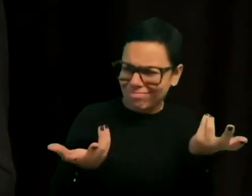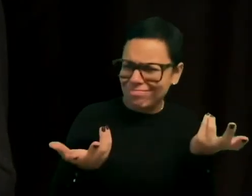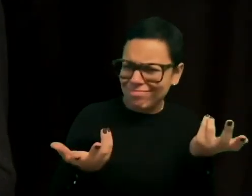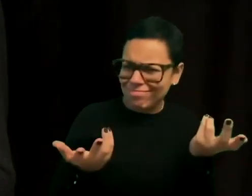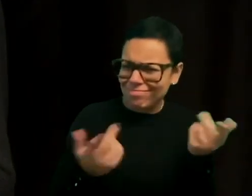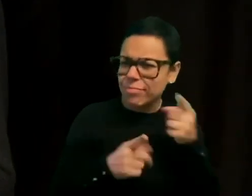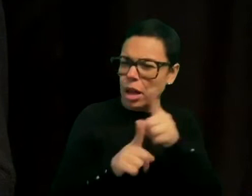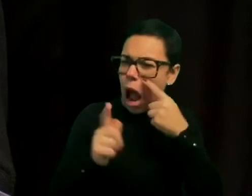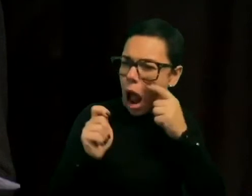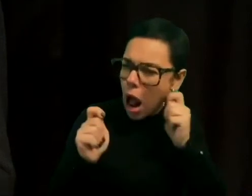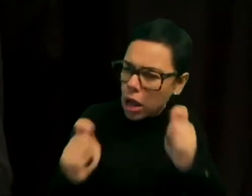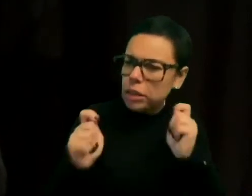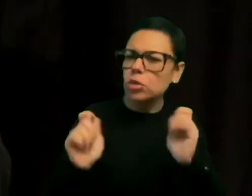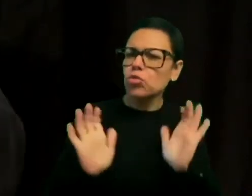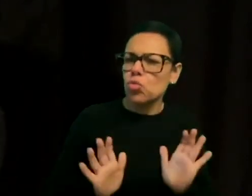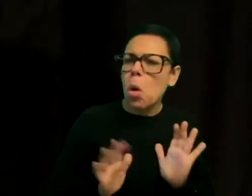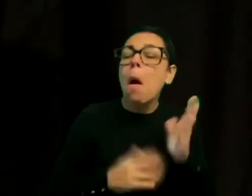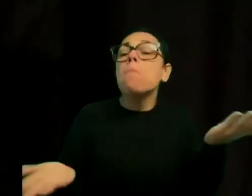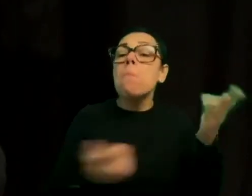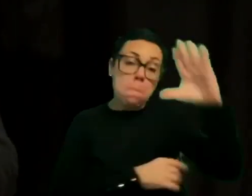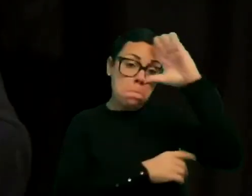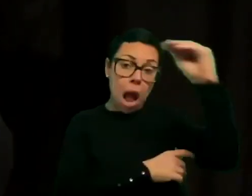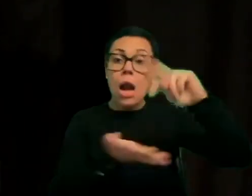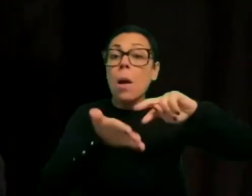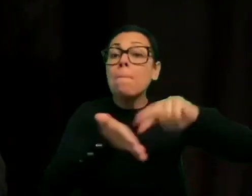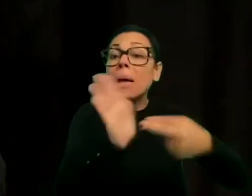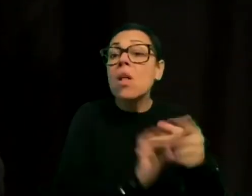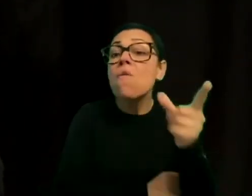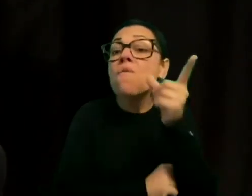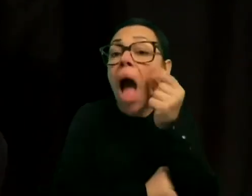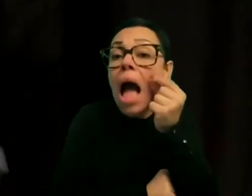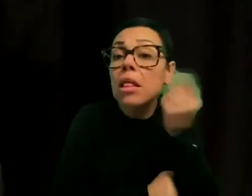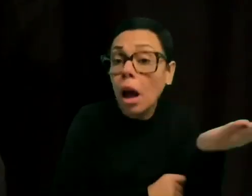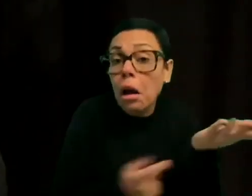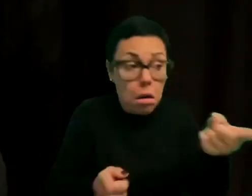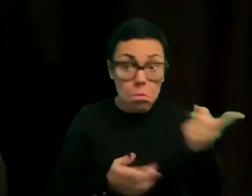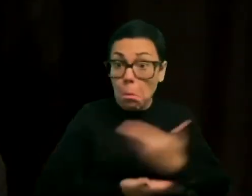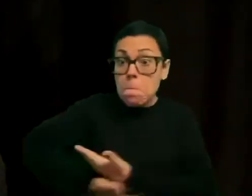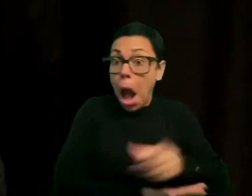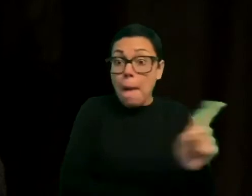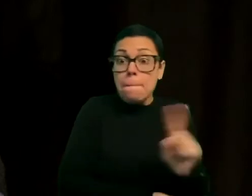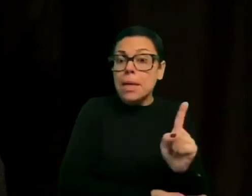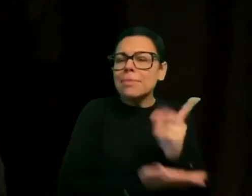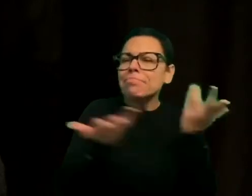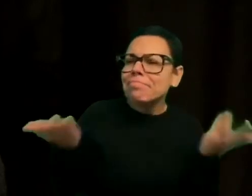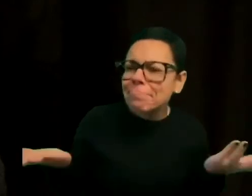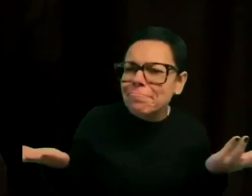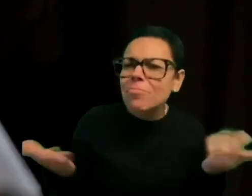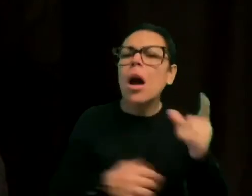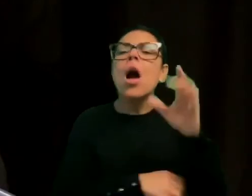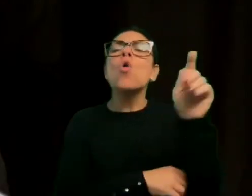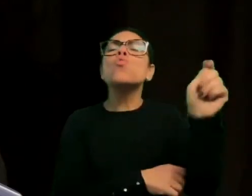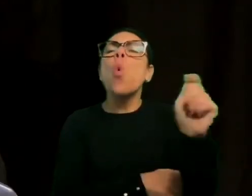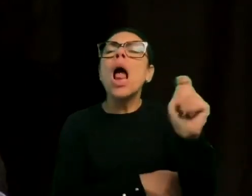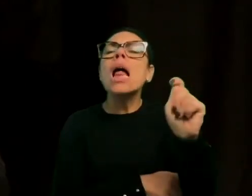change their child, so you need to make sure that in the toilets for men, there's a changing table for babies as well. And that's